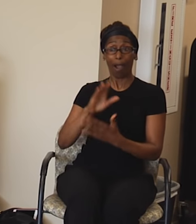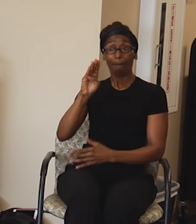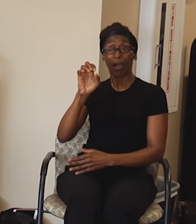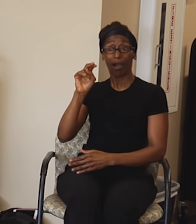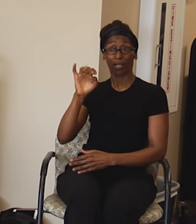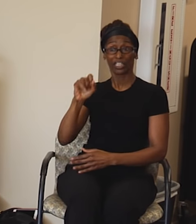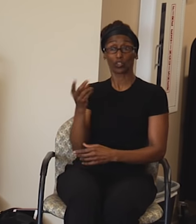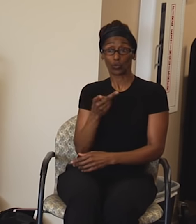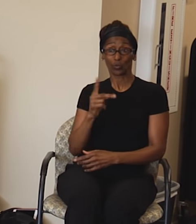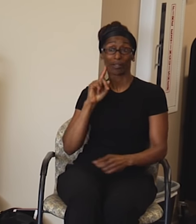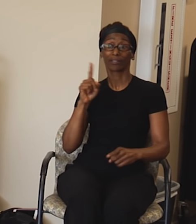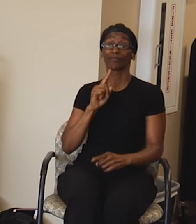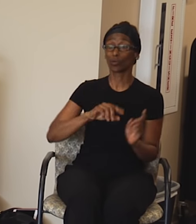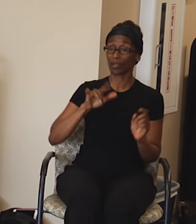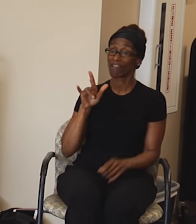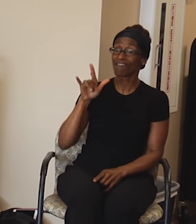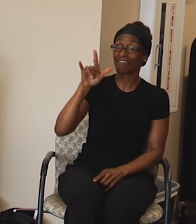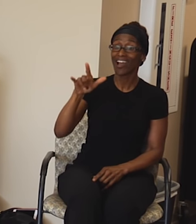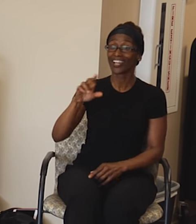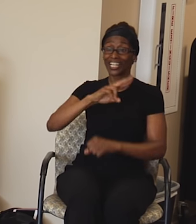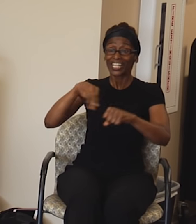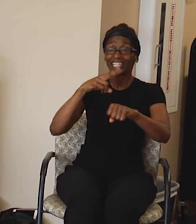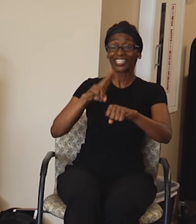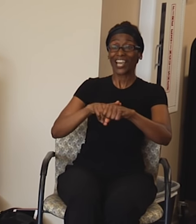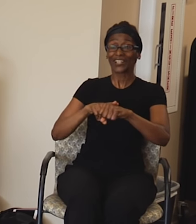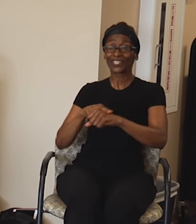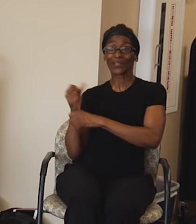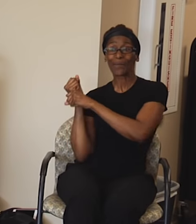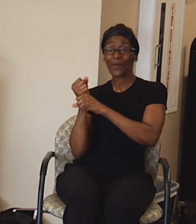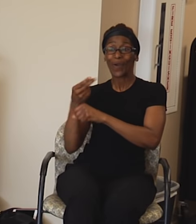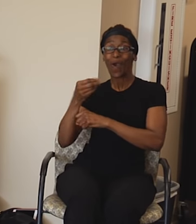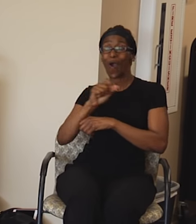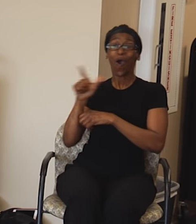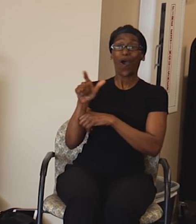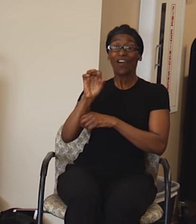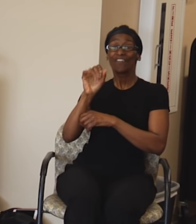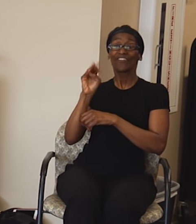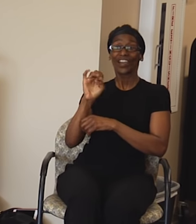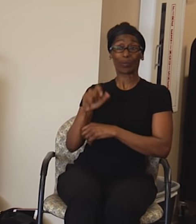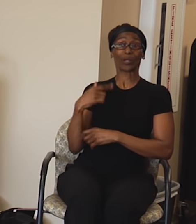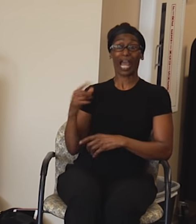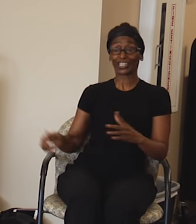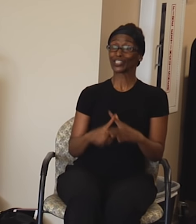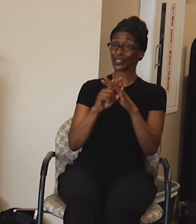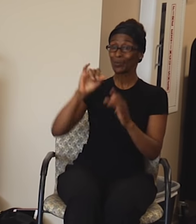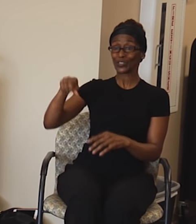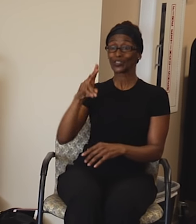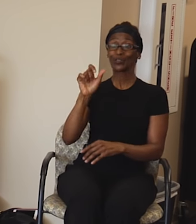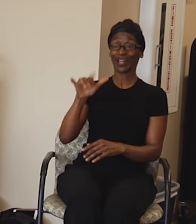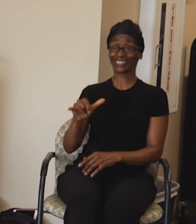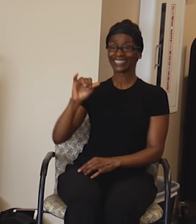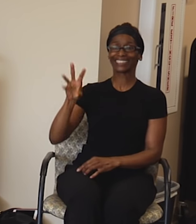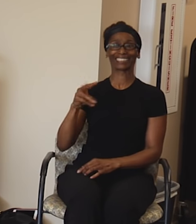deaf will be flying to the National Baseball Hall of Fame from Ohio when I present the book on July 6th. I am so pleased about